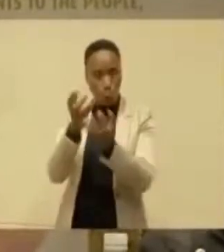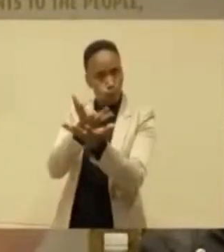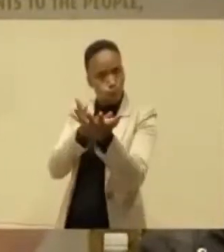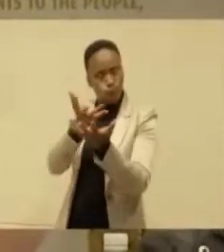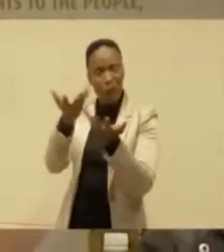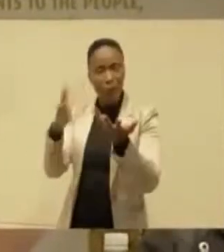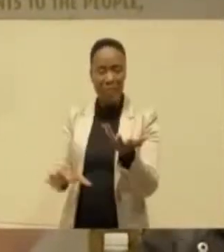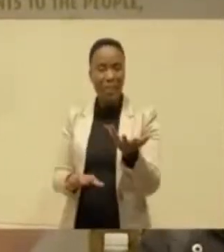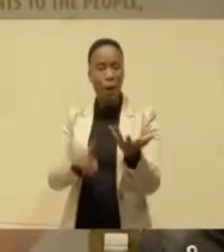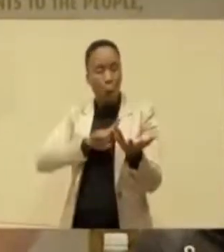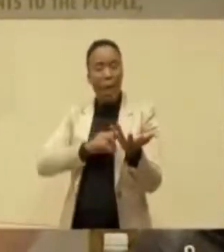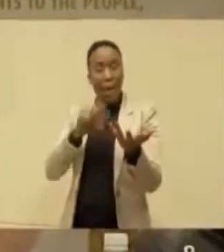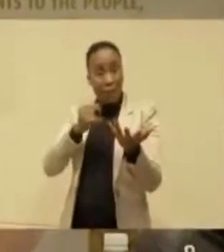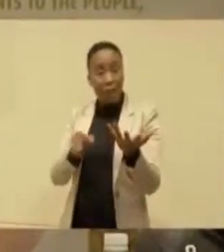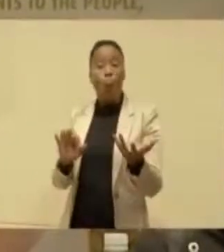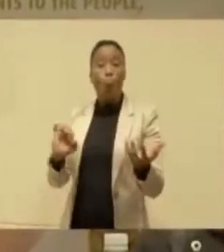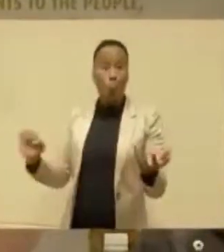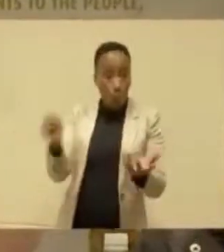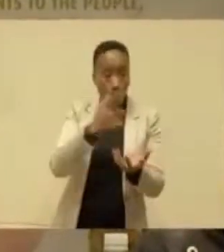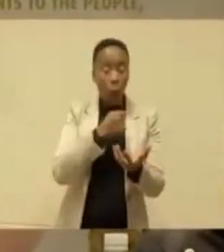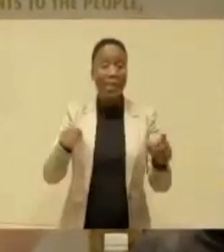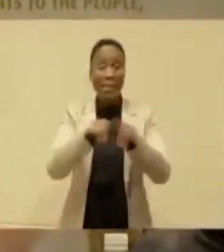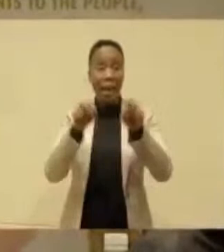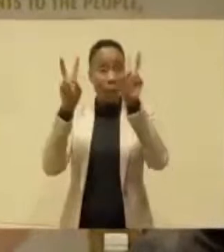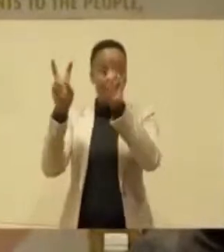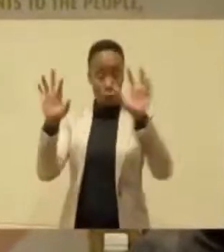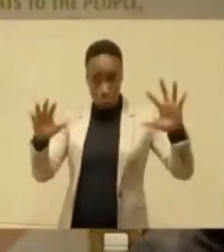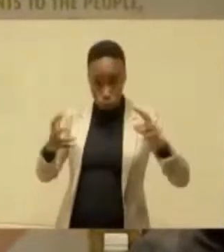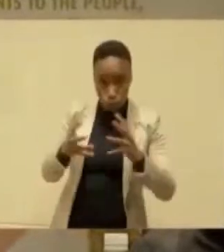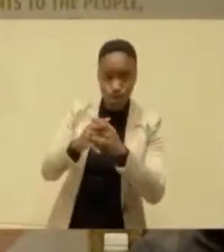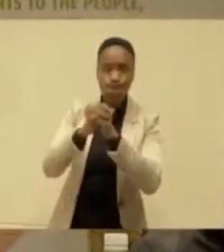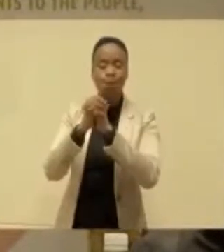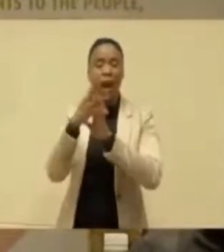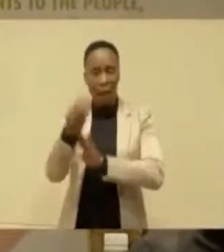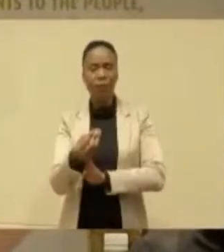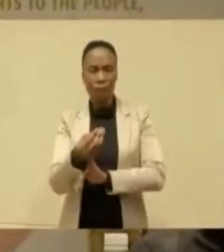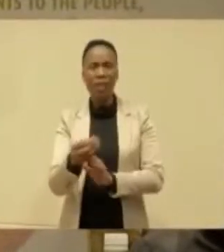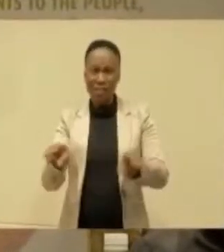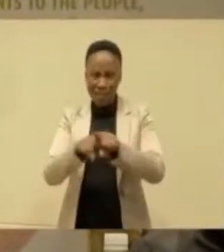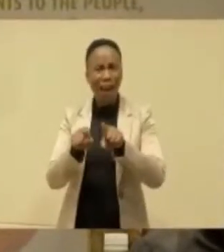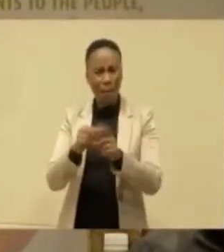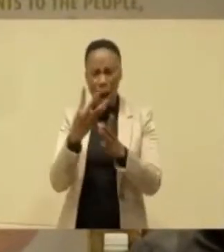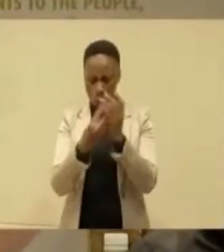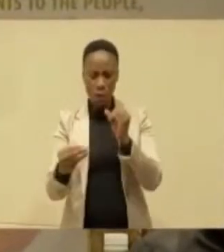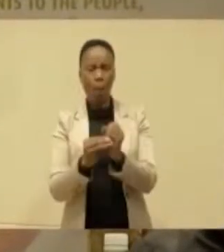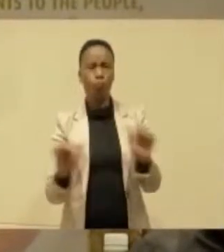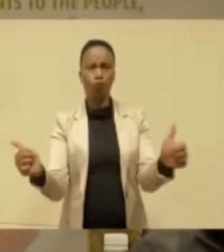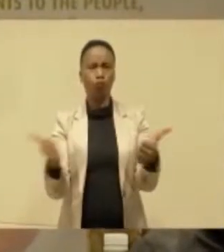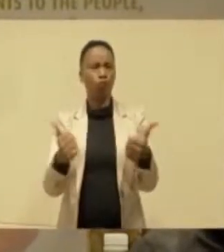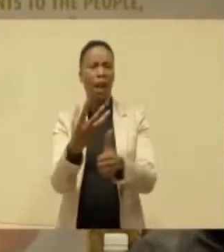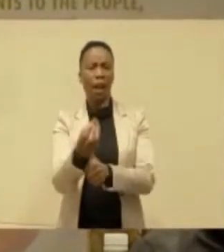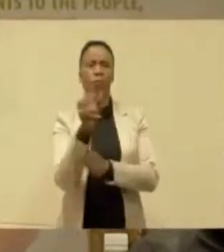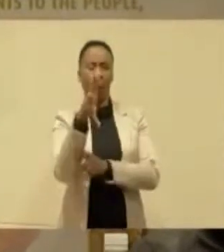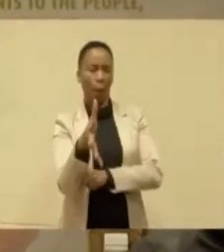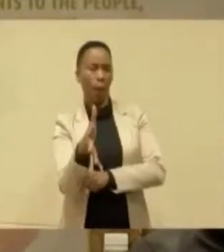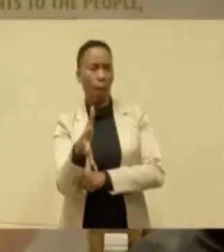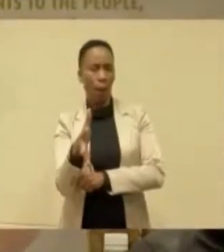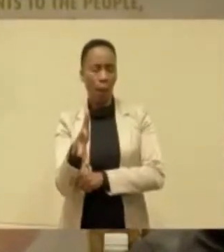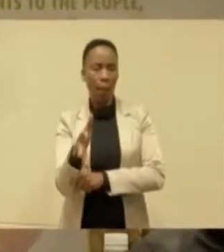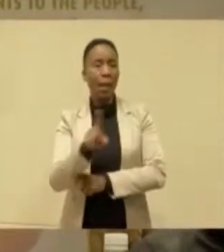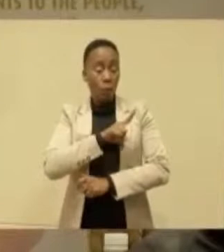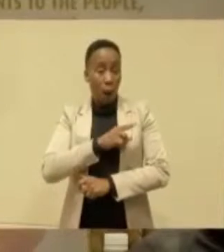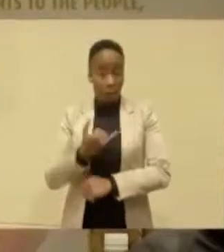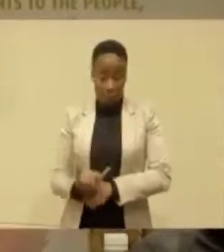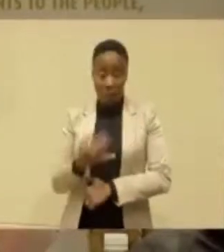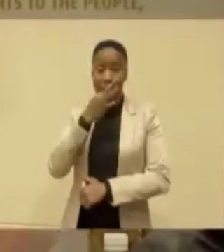to have a very good outcome is it not we will have to have a very good outcome and that is why i'm saying